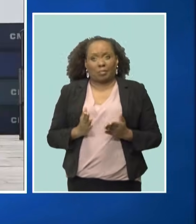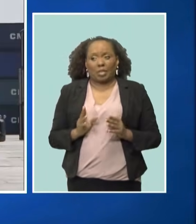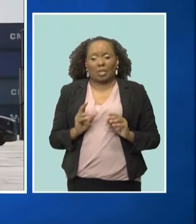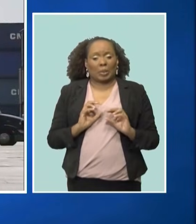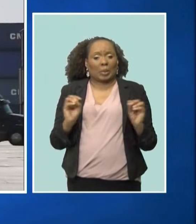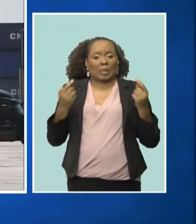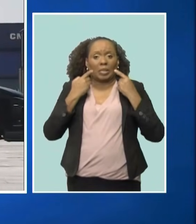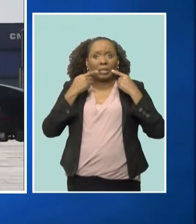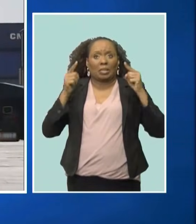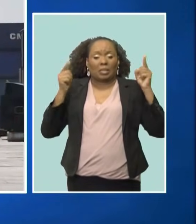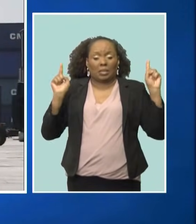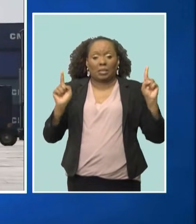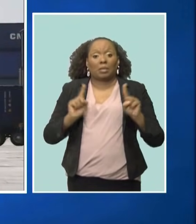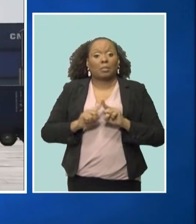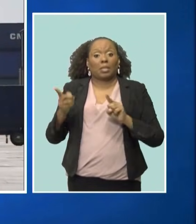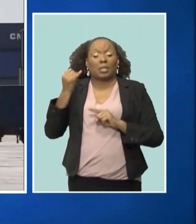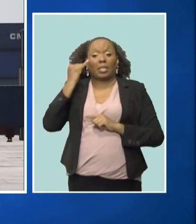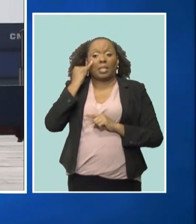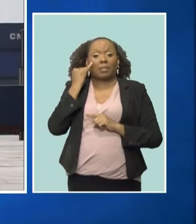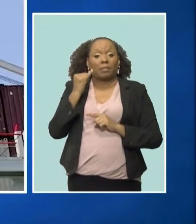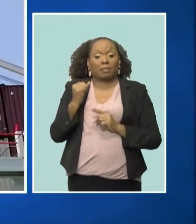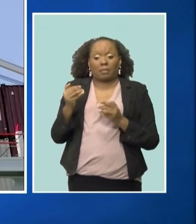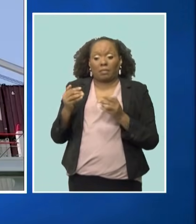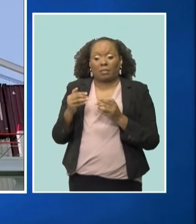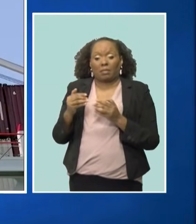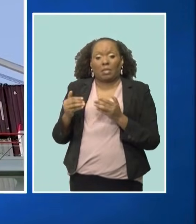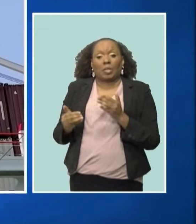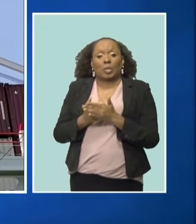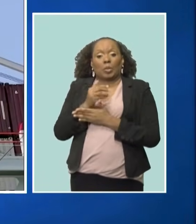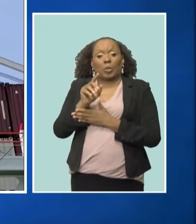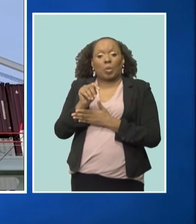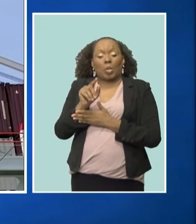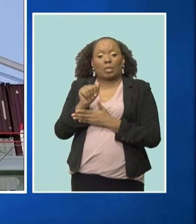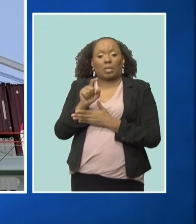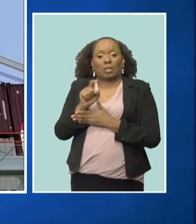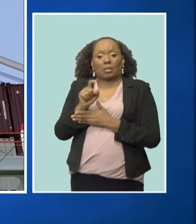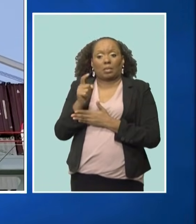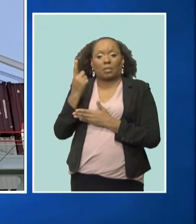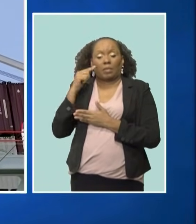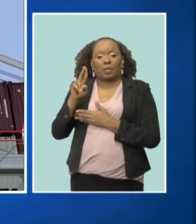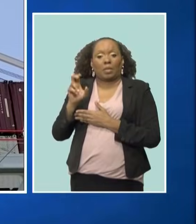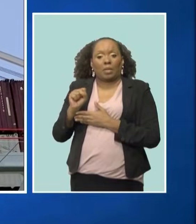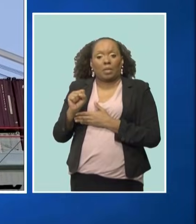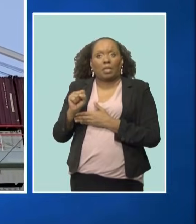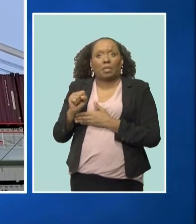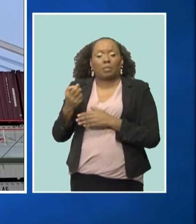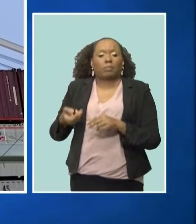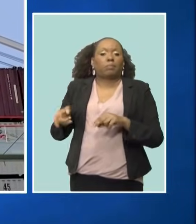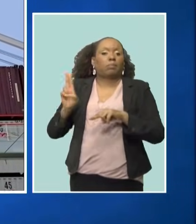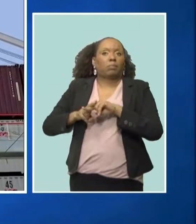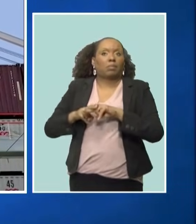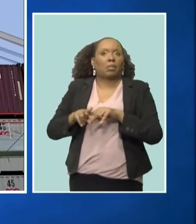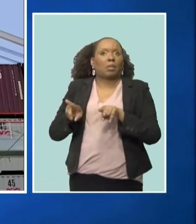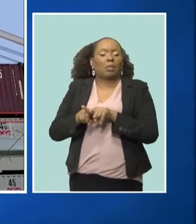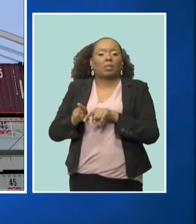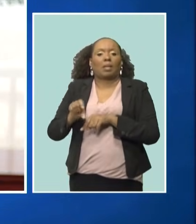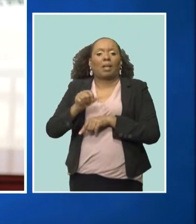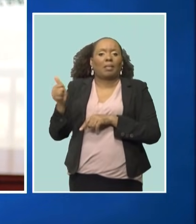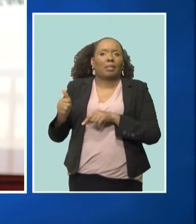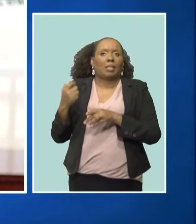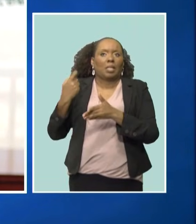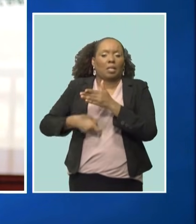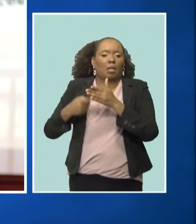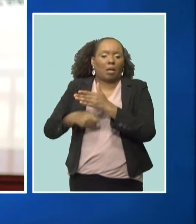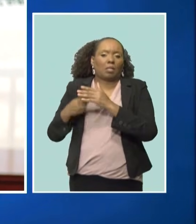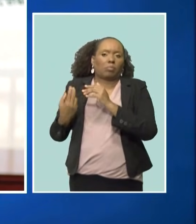are eventually implemented, that, coupled with the levy on Chinese vessels, will push prices upwards. And that